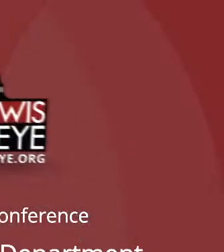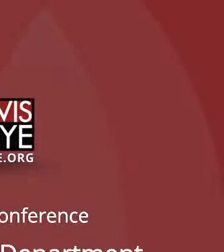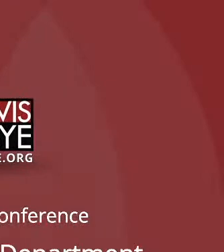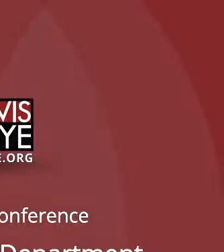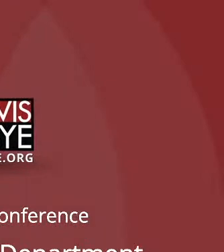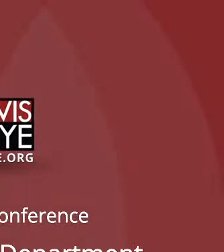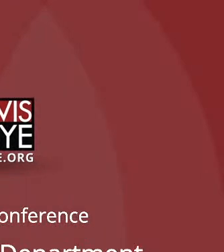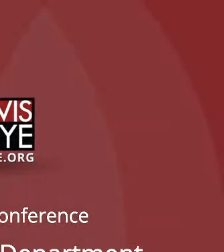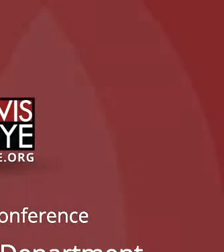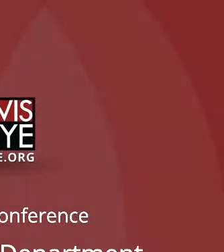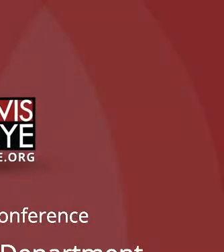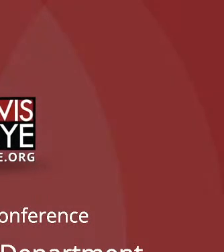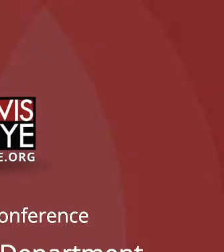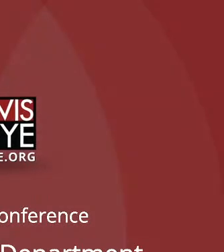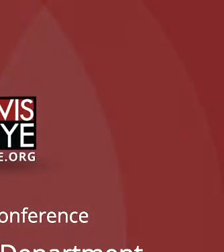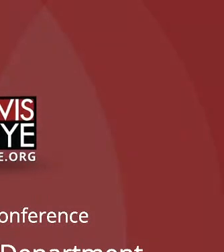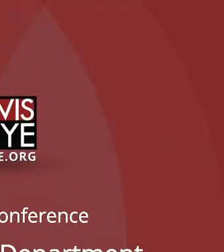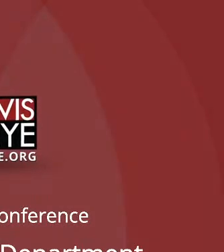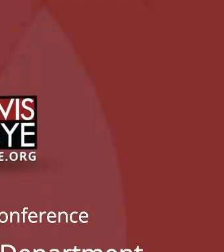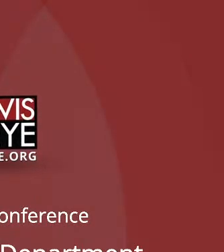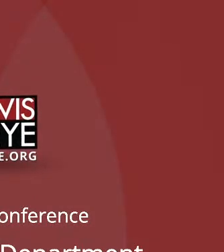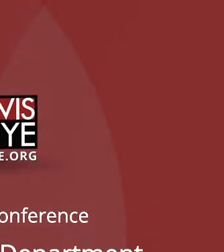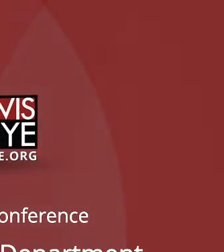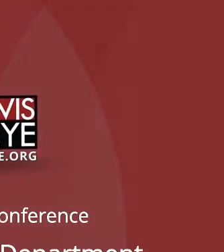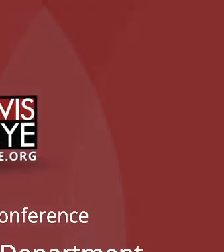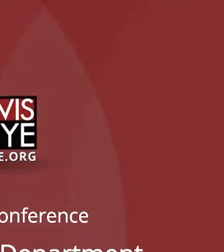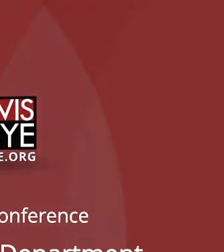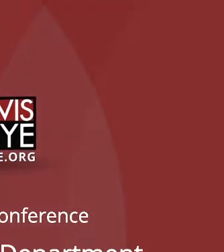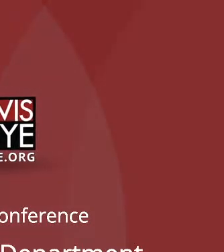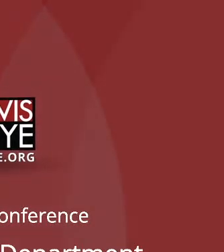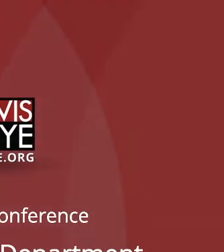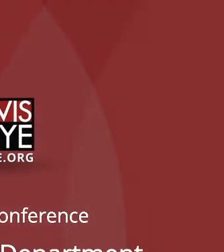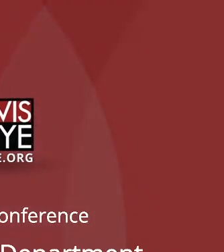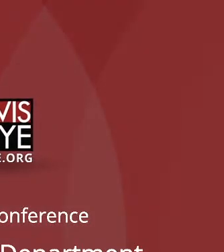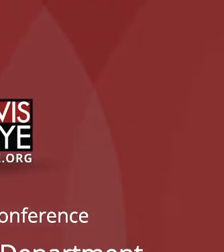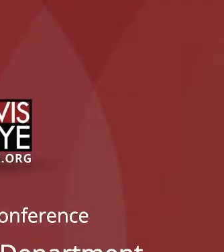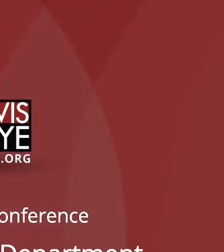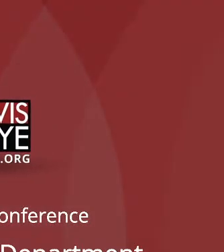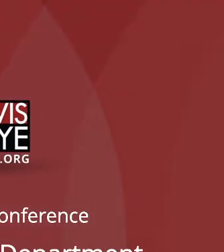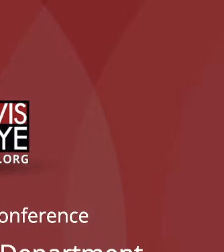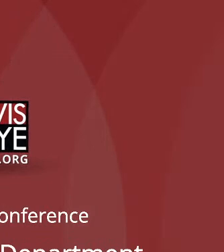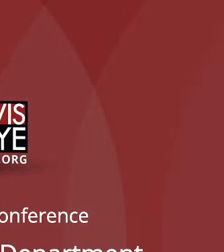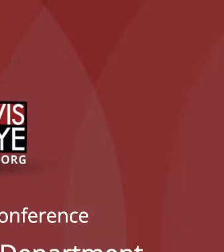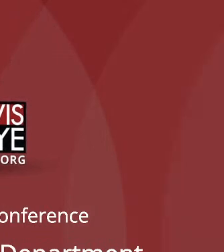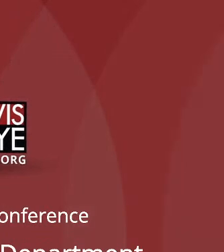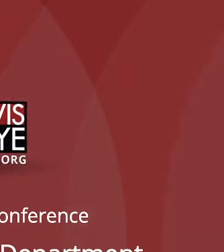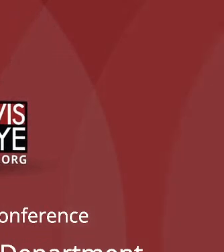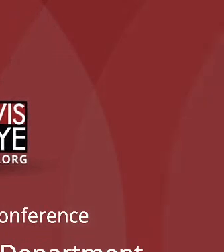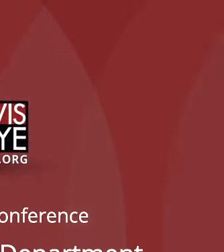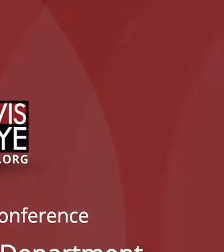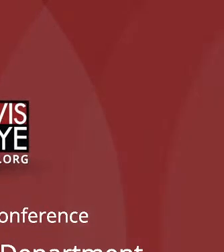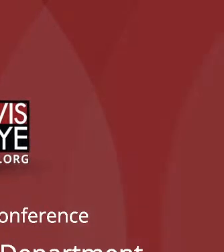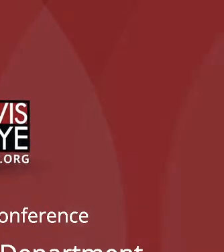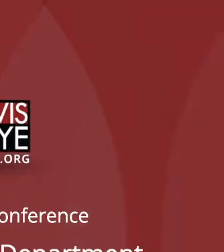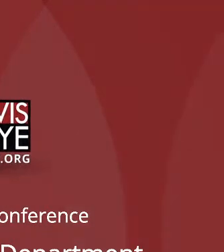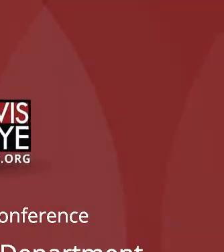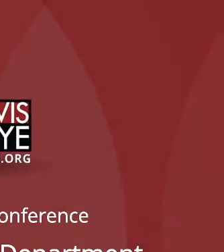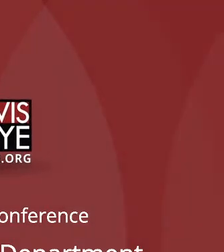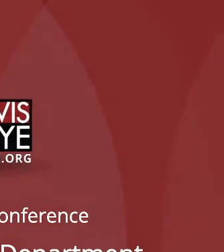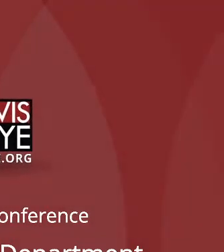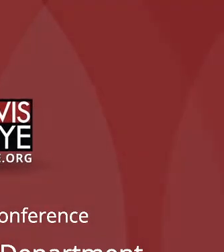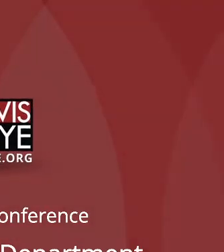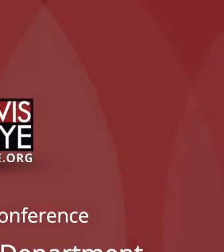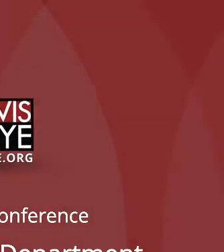You're watching Wisconsin Eye, an independent, nonprofit public affairs network, engaging the citizens of Wisconsin